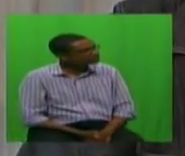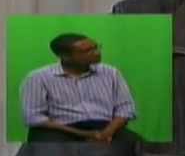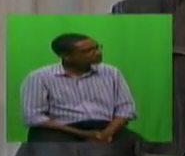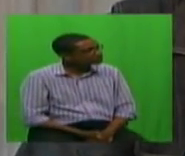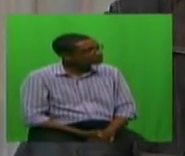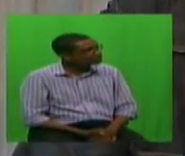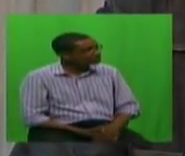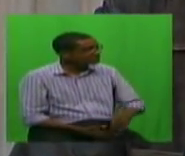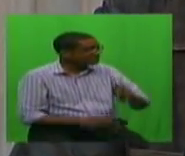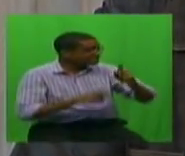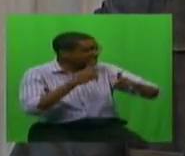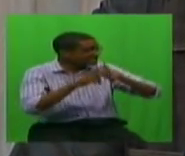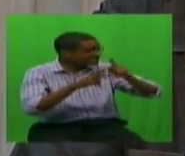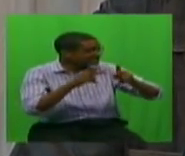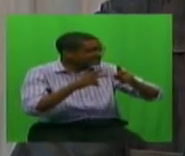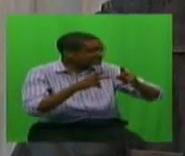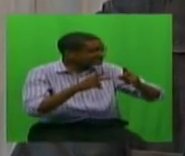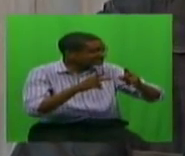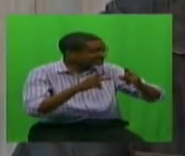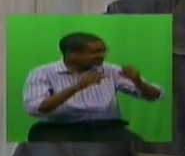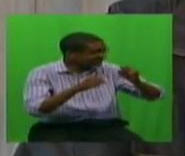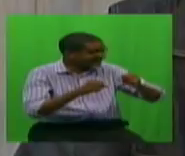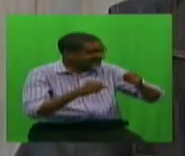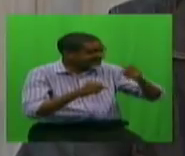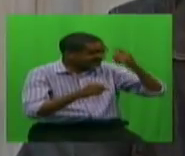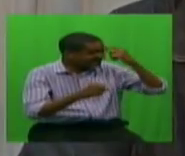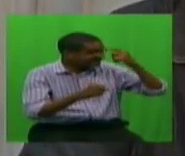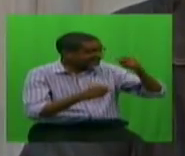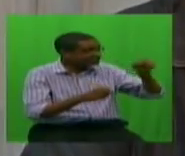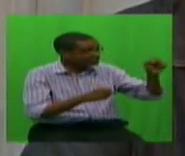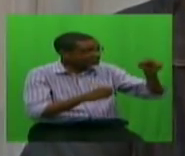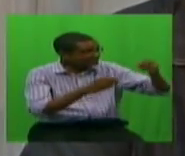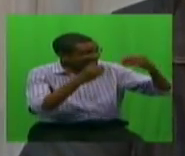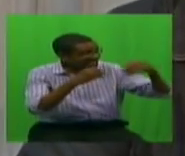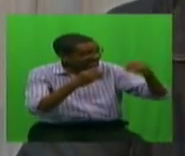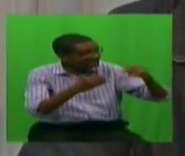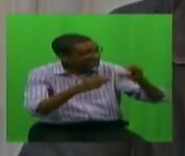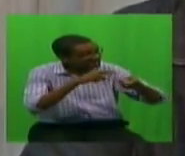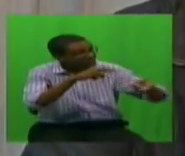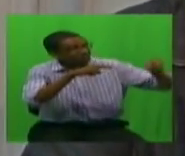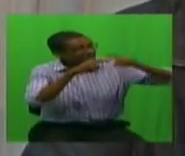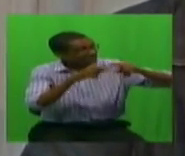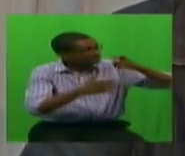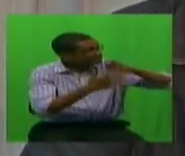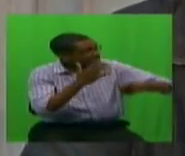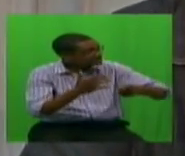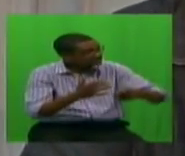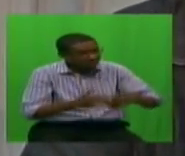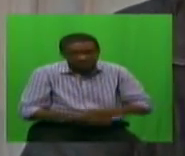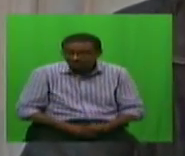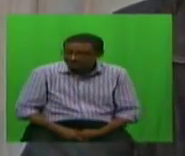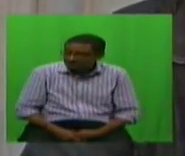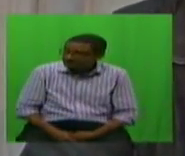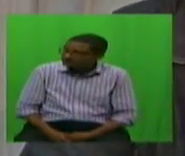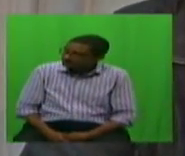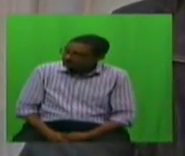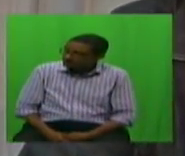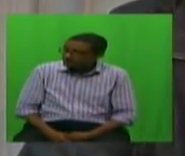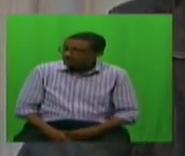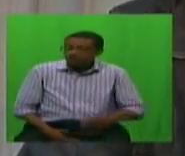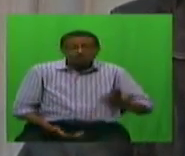of... It's difficult to say. What I said is that without the damage in south and southwest, where we have significant amount of